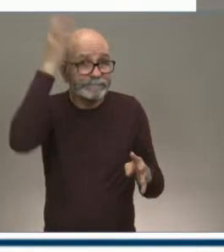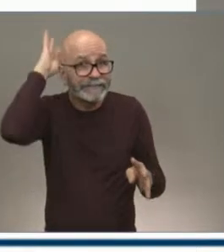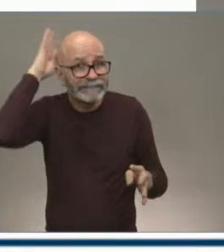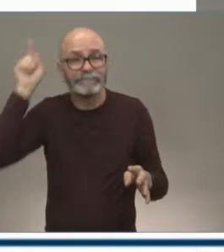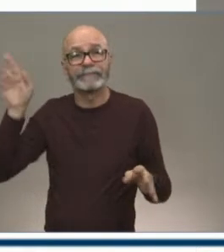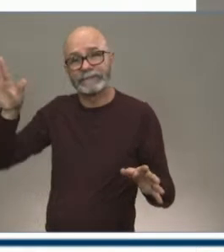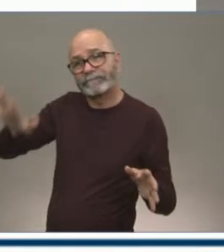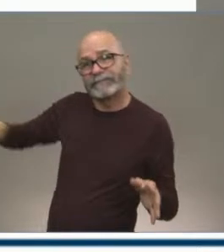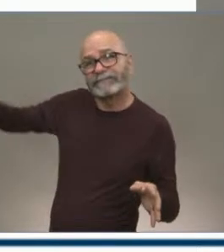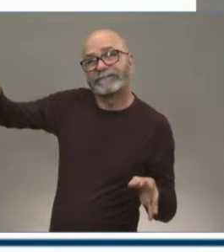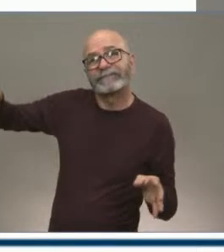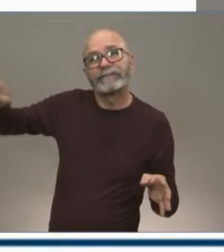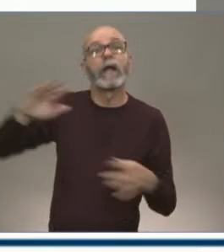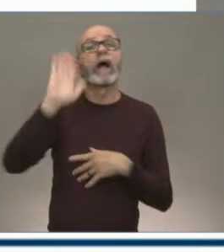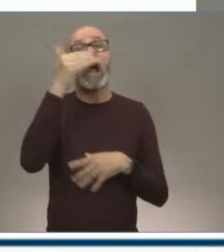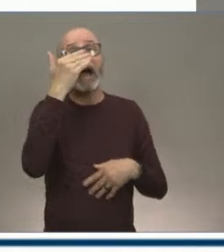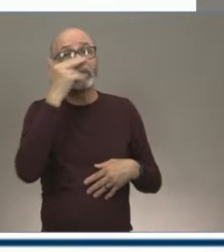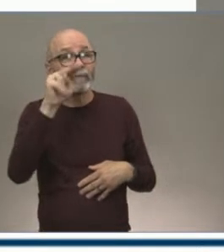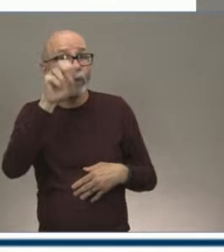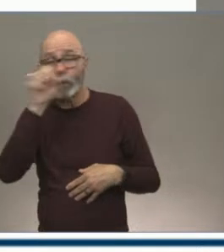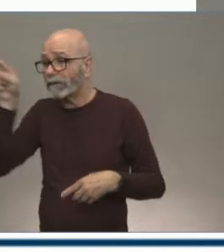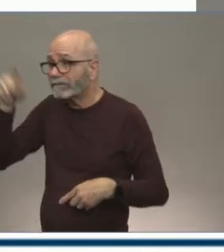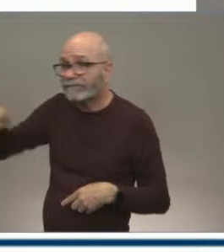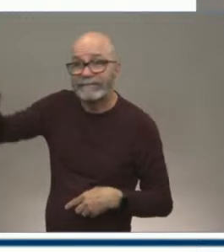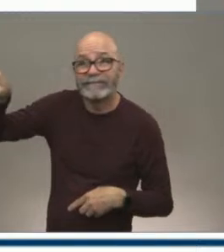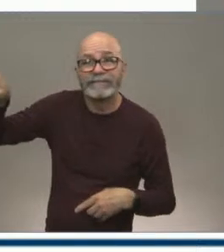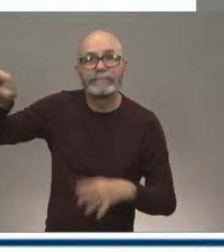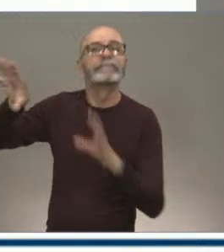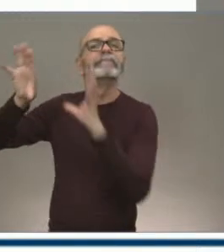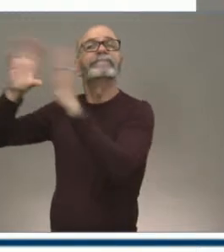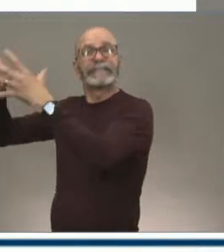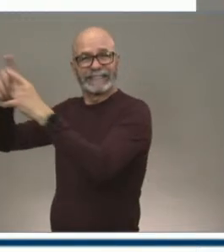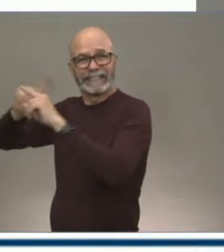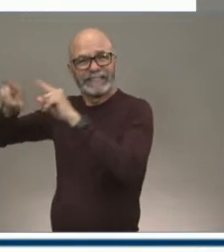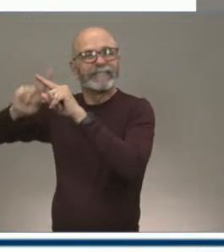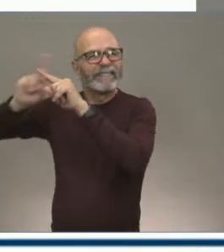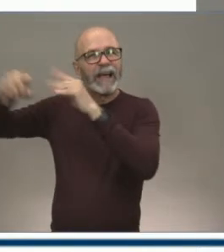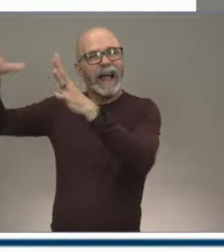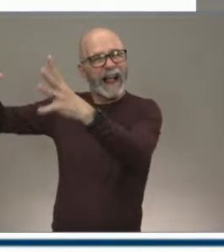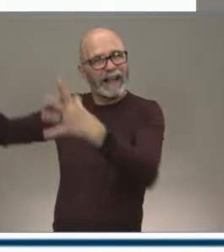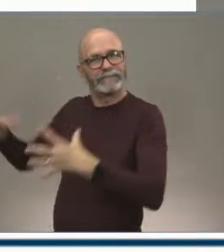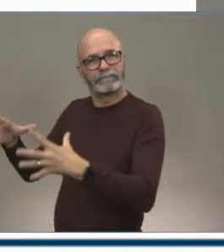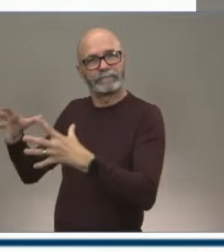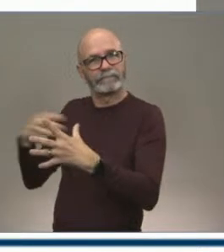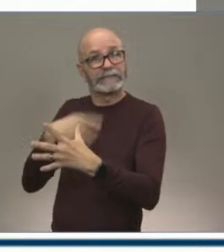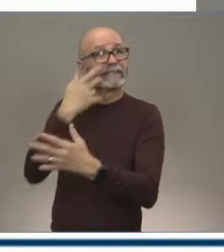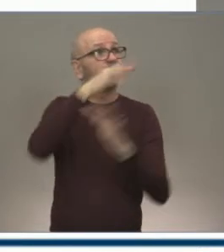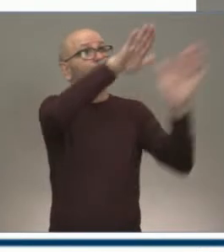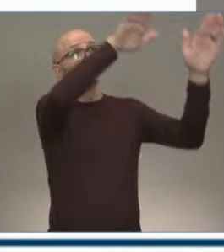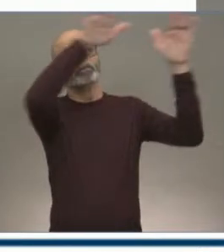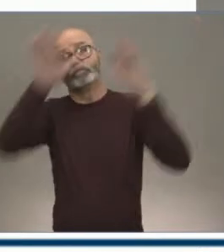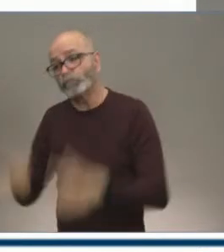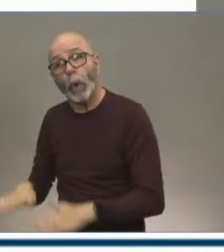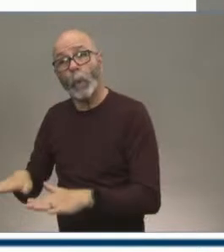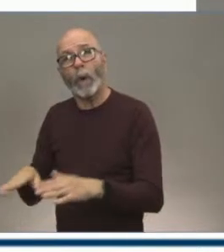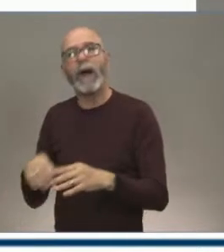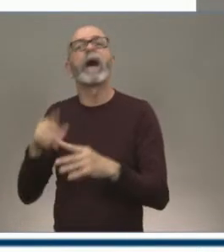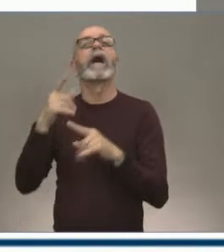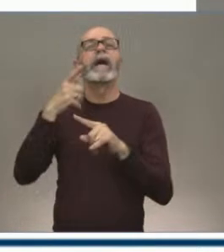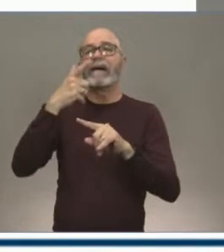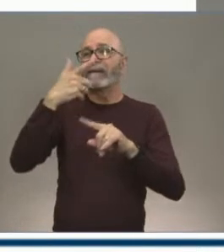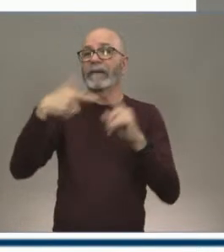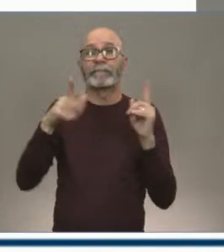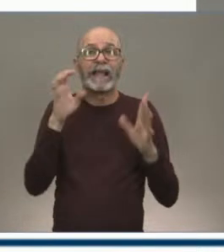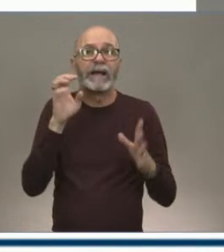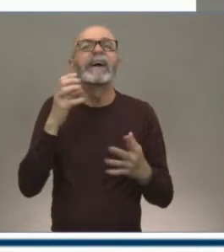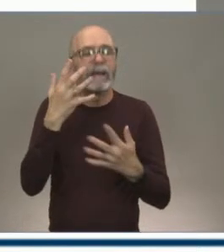work with our communities, or recent arrivals, other congregate living settings like shelters, our correctional facilities, all